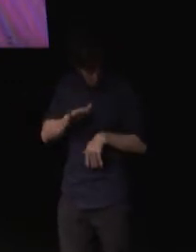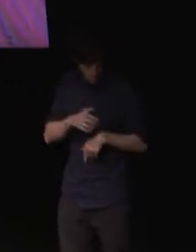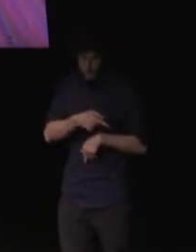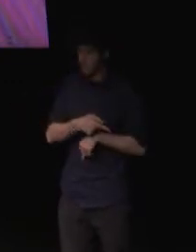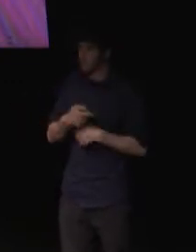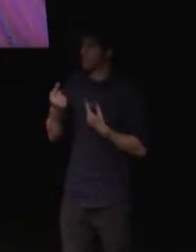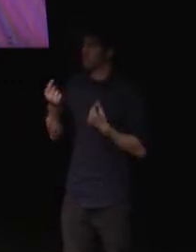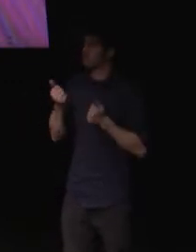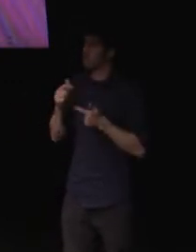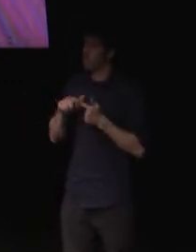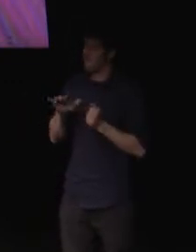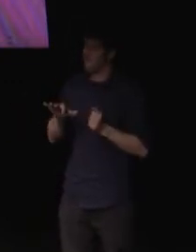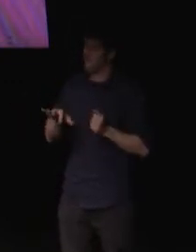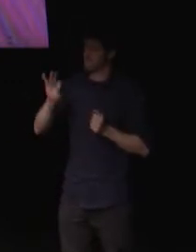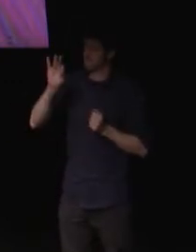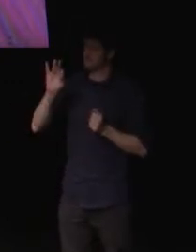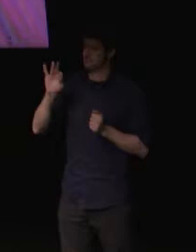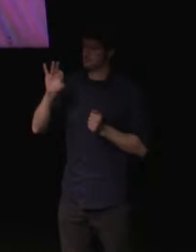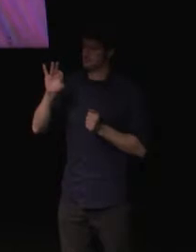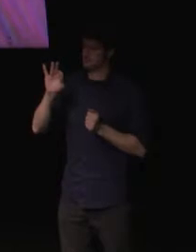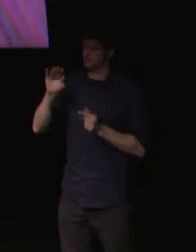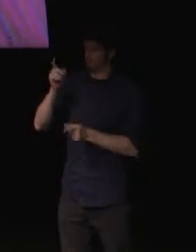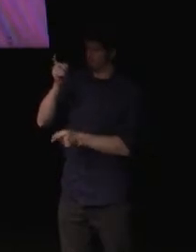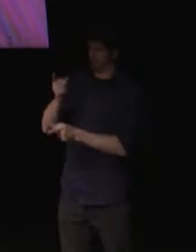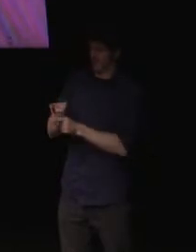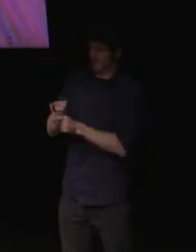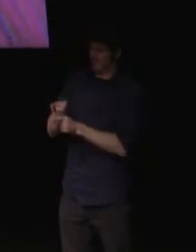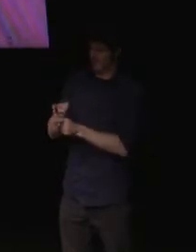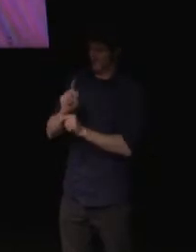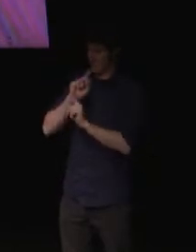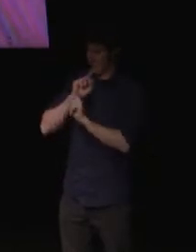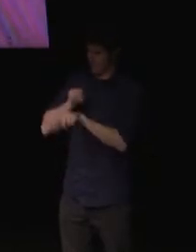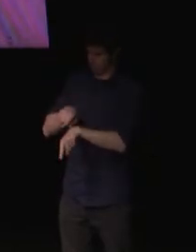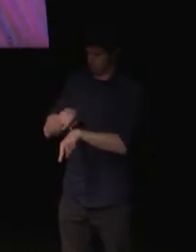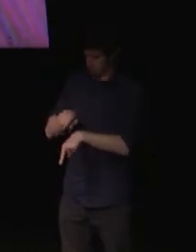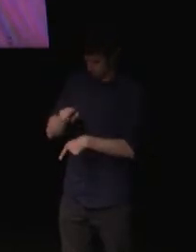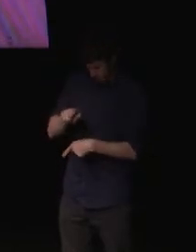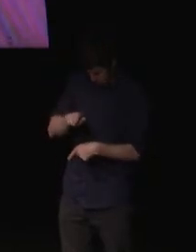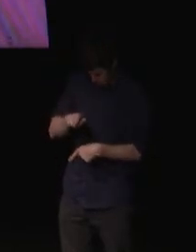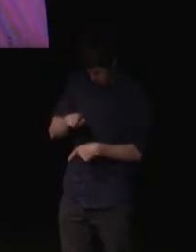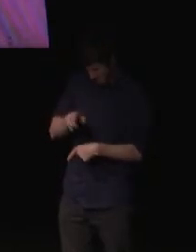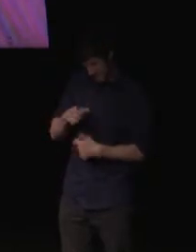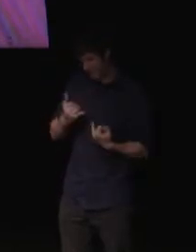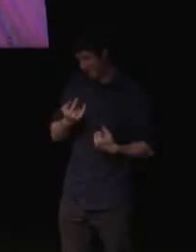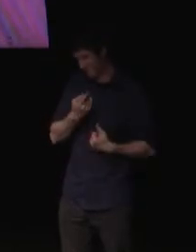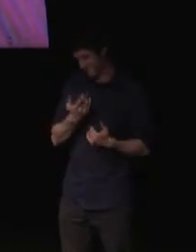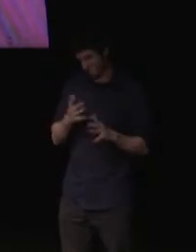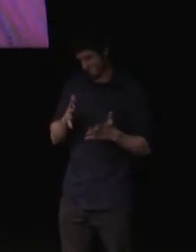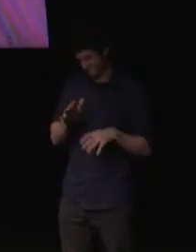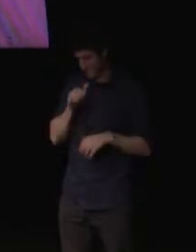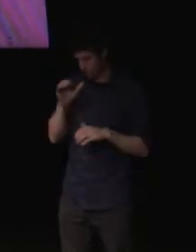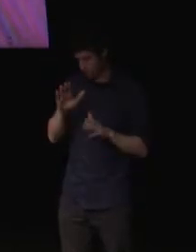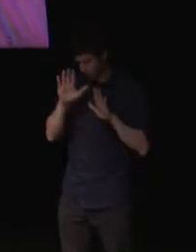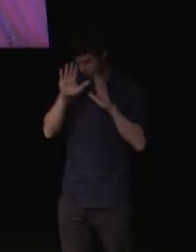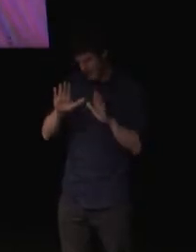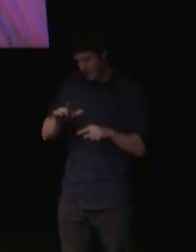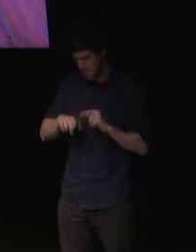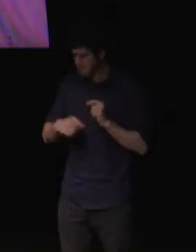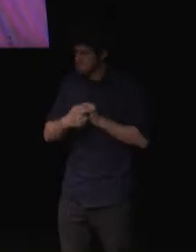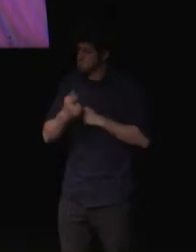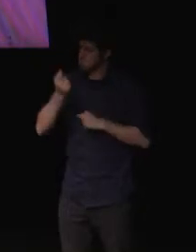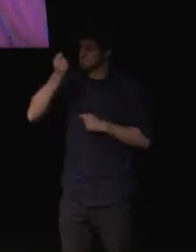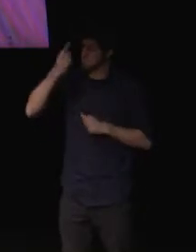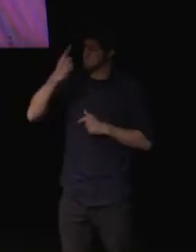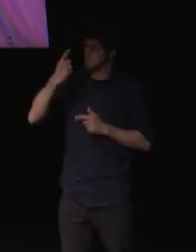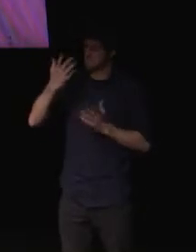just find, what the appropriate answer is for each of them. And he's not doing the grades right now, but you can kind of get an idea